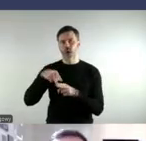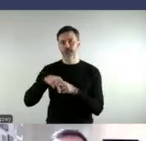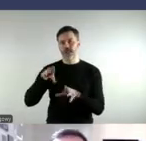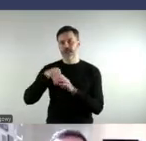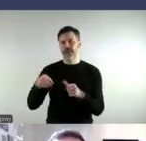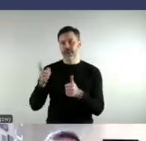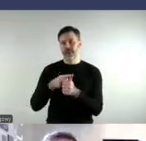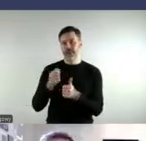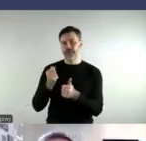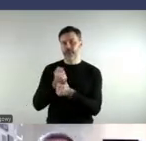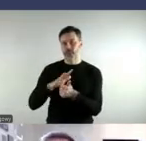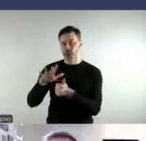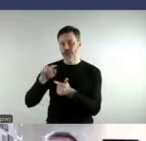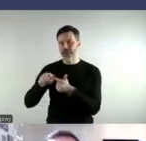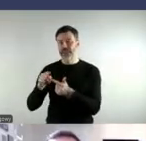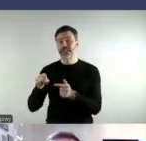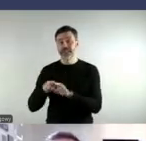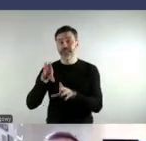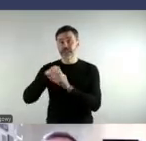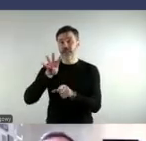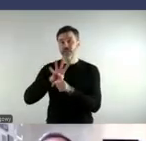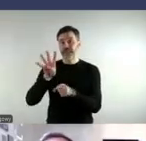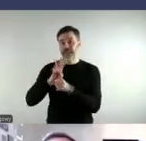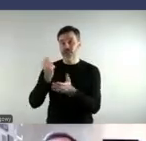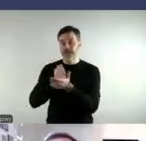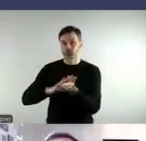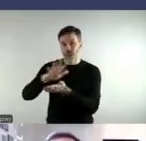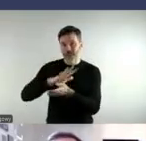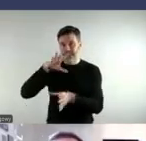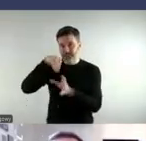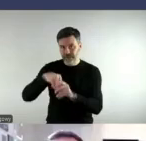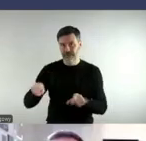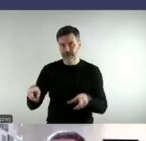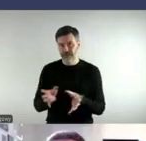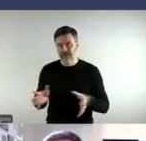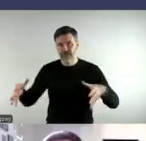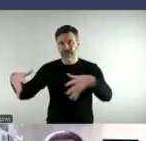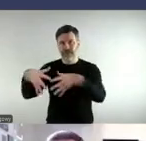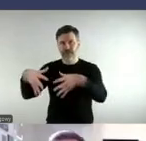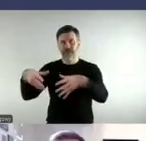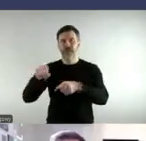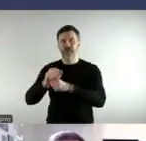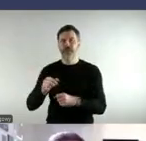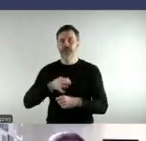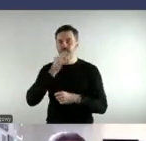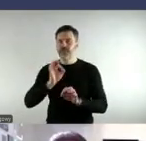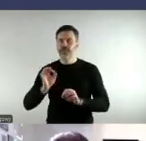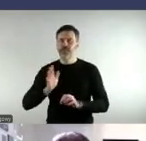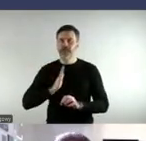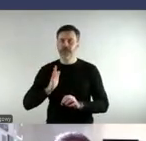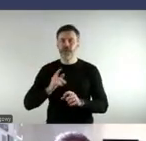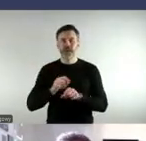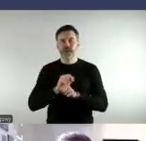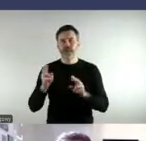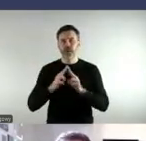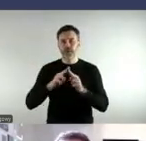Konin Agglomeration, 2 counties and 14 municipalities in the area, and one of the elements is the collaboration